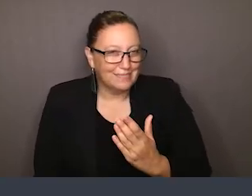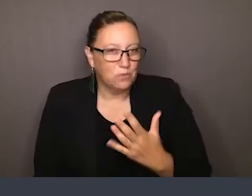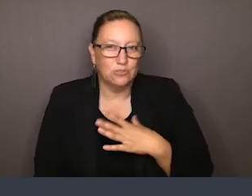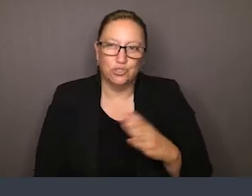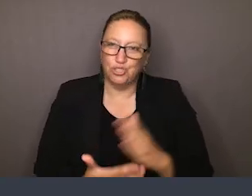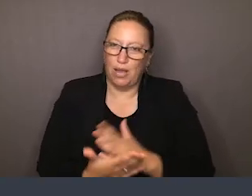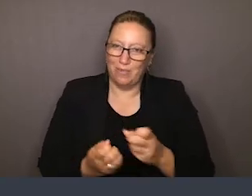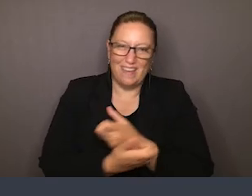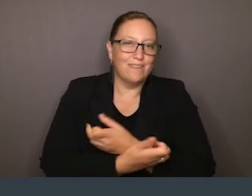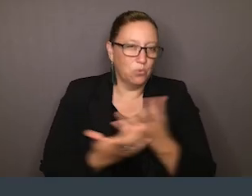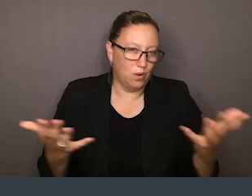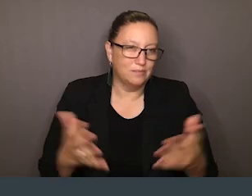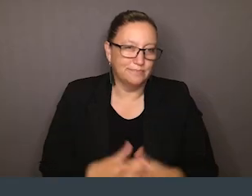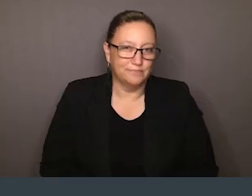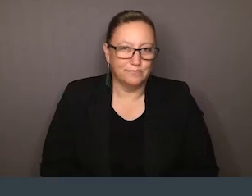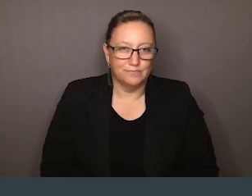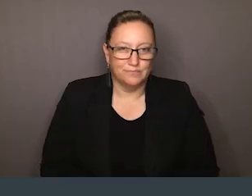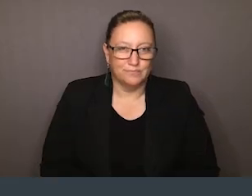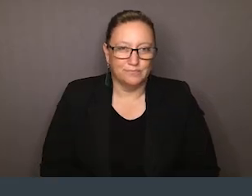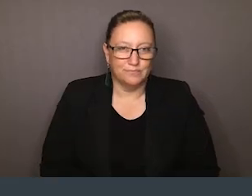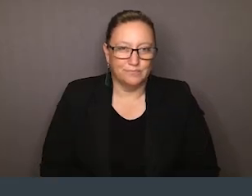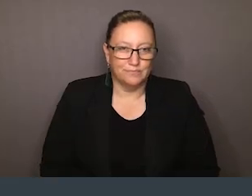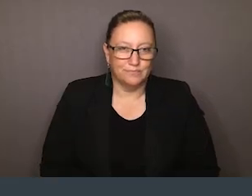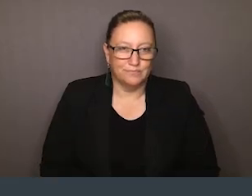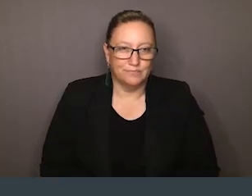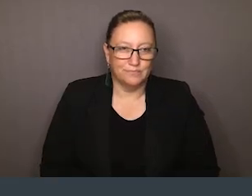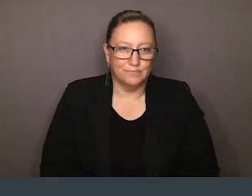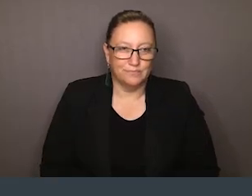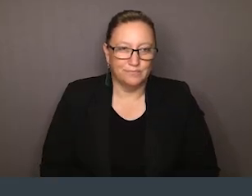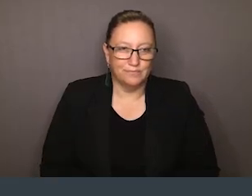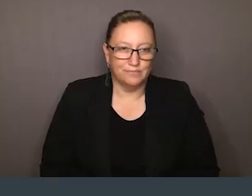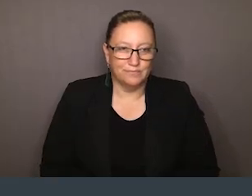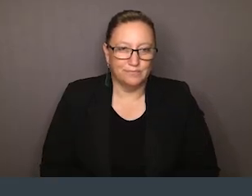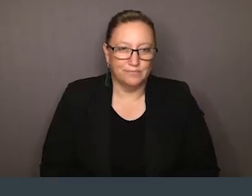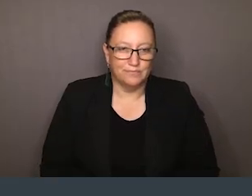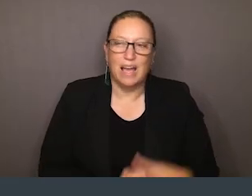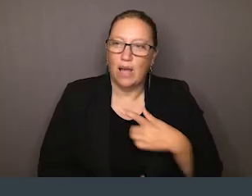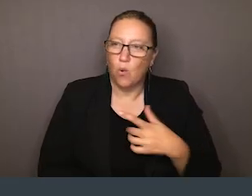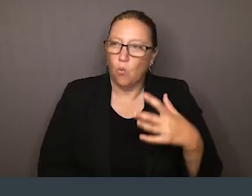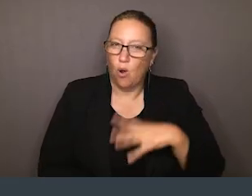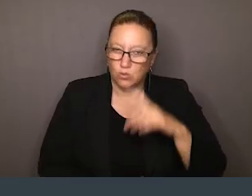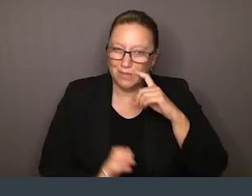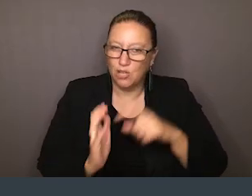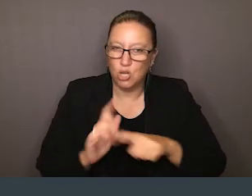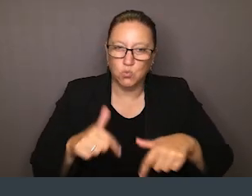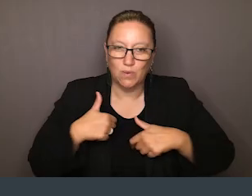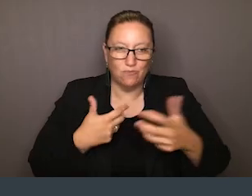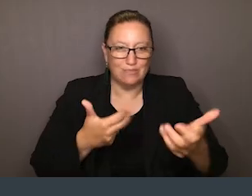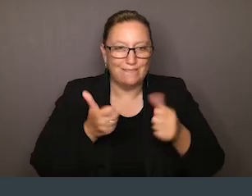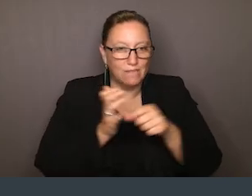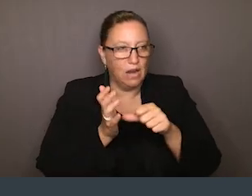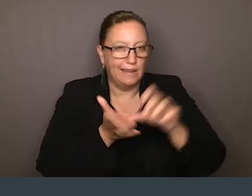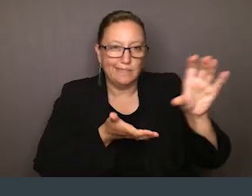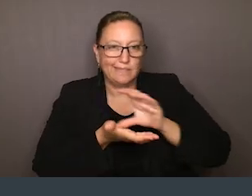research with everyone. I wanted to start just with acknowledging some of the funding that we